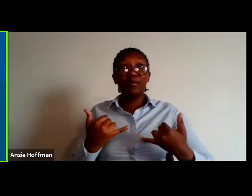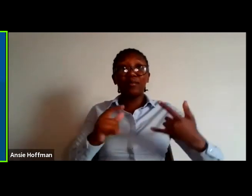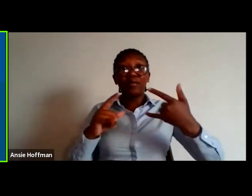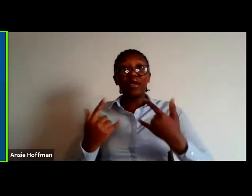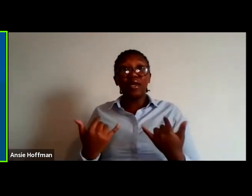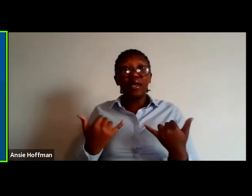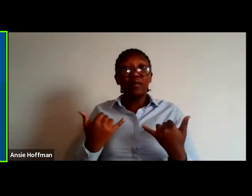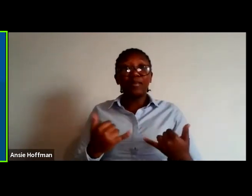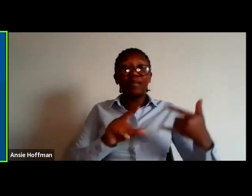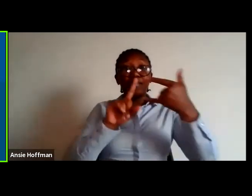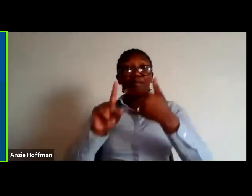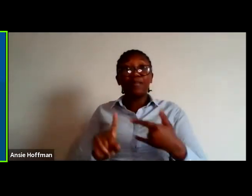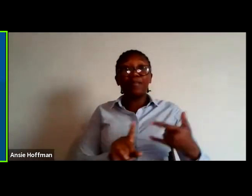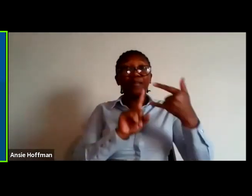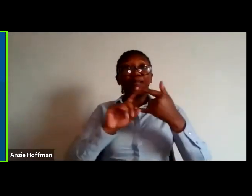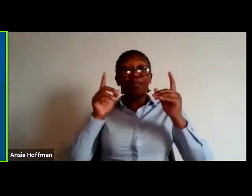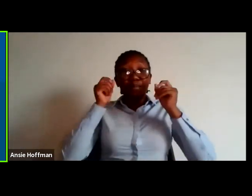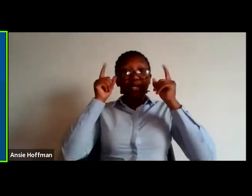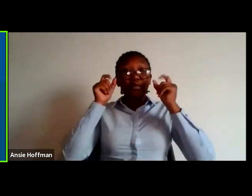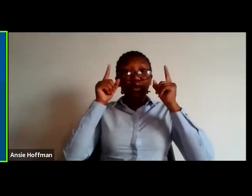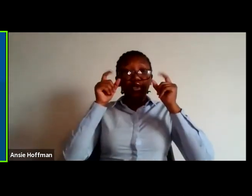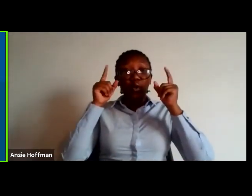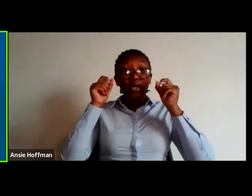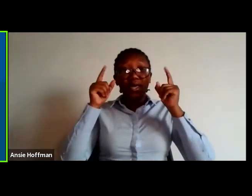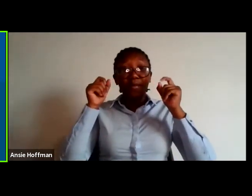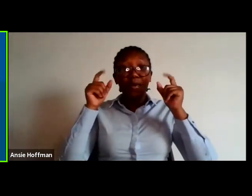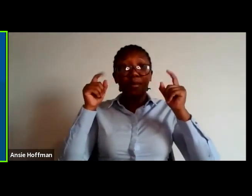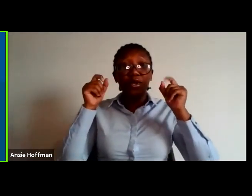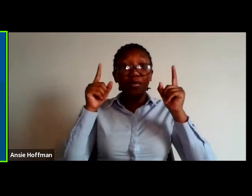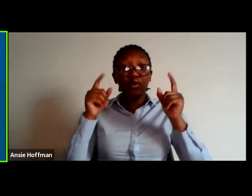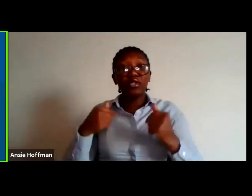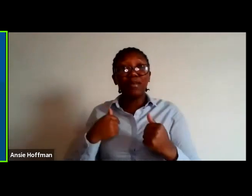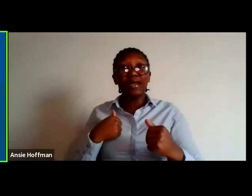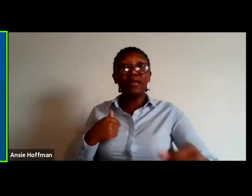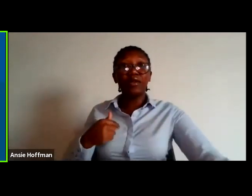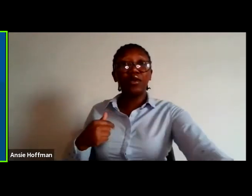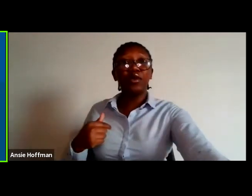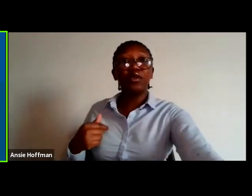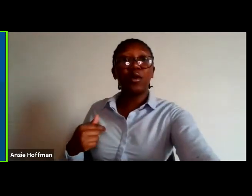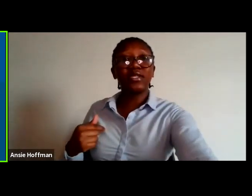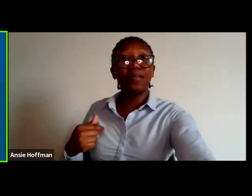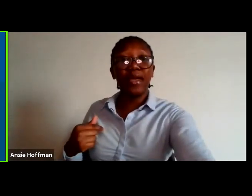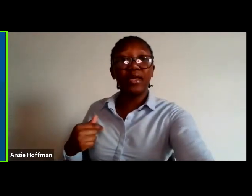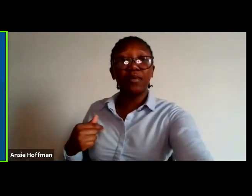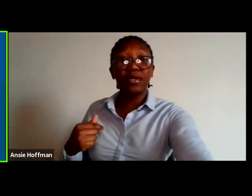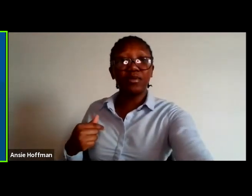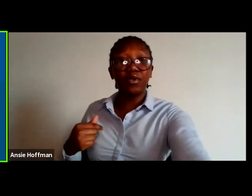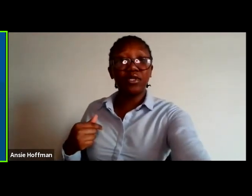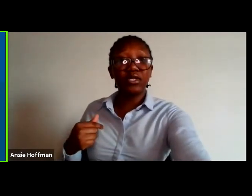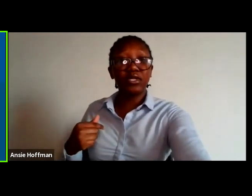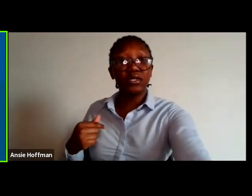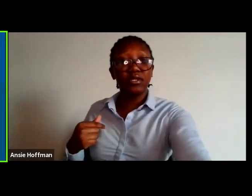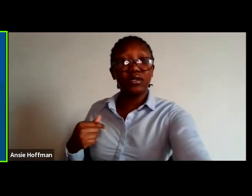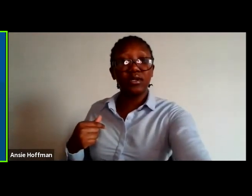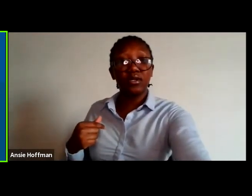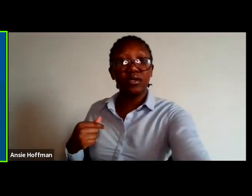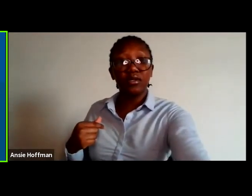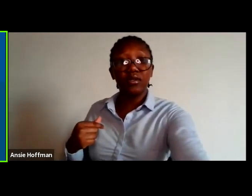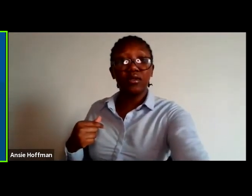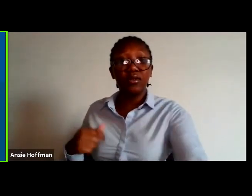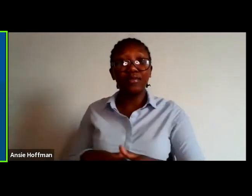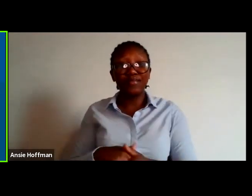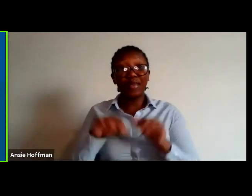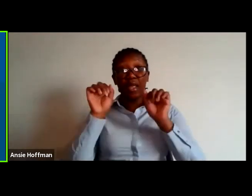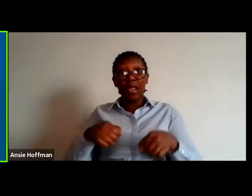provide awareness about illicit trade and counterfeit procedures. Furthermore, to elaborate on the